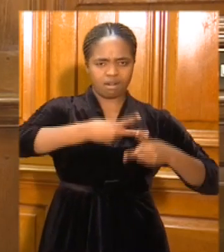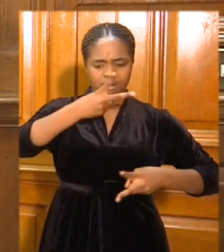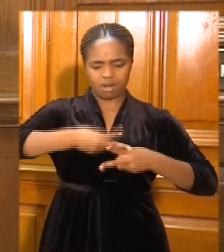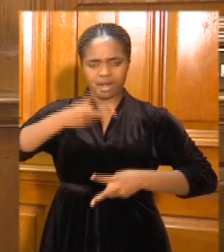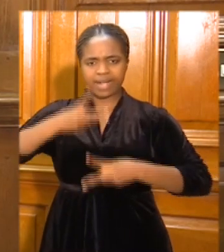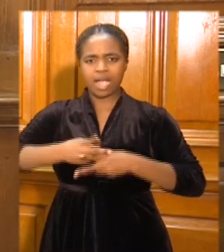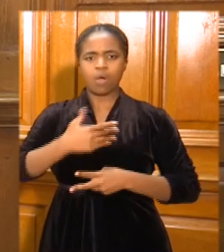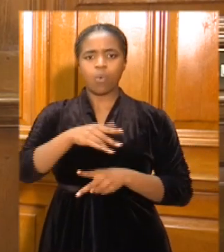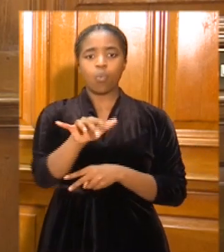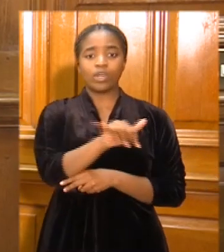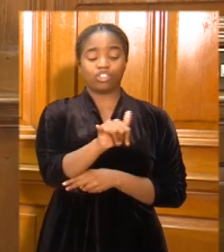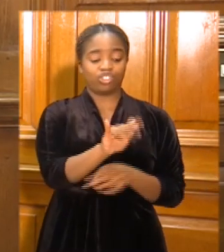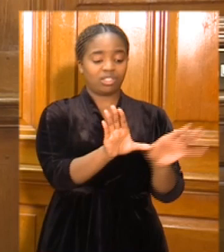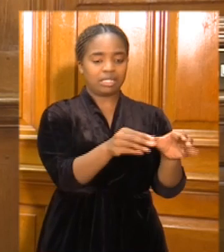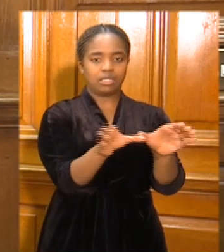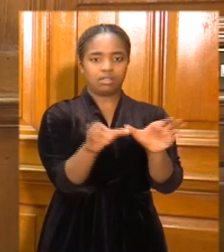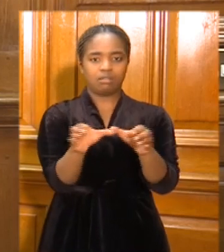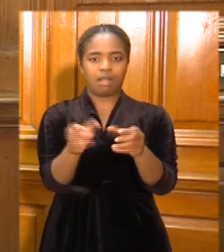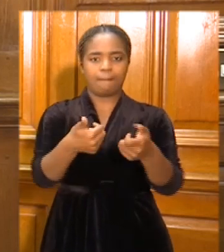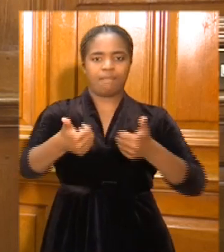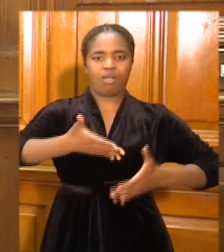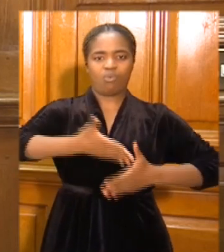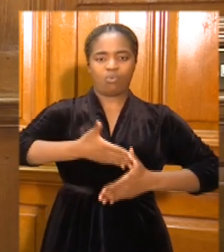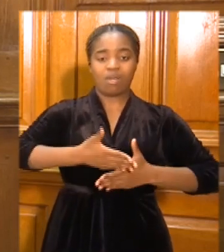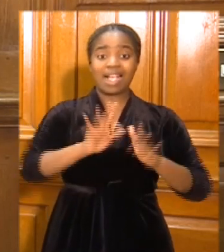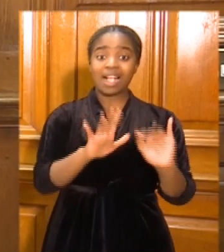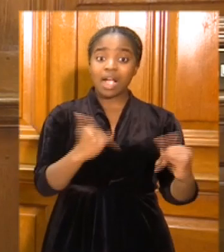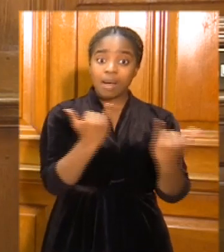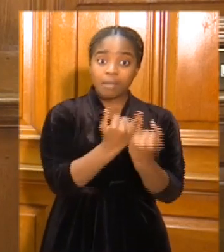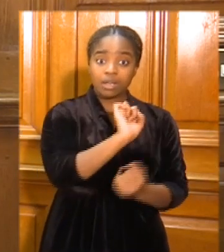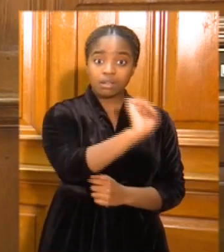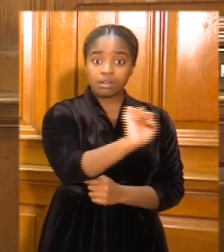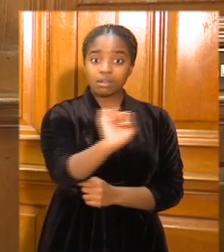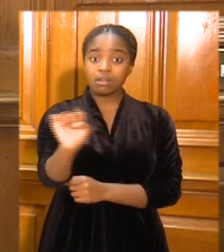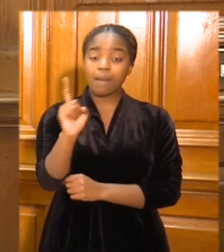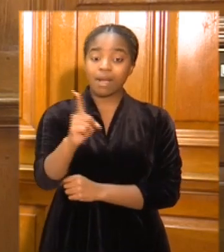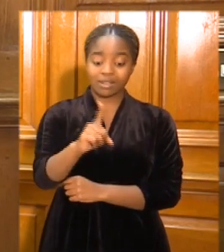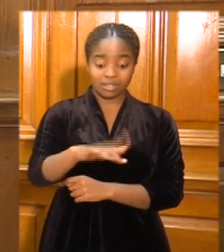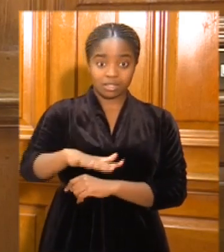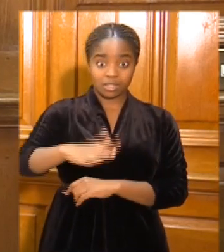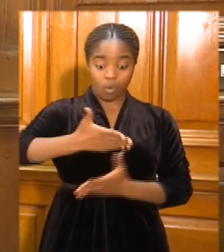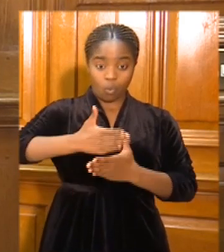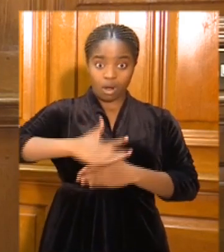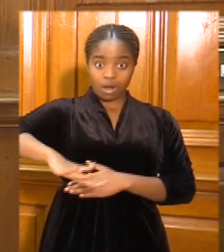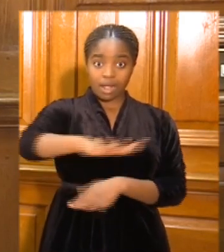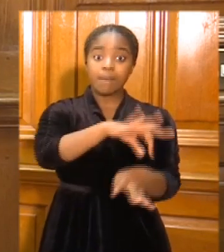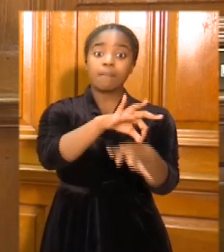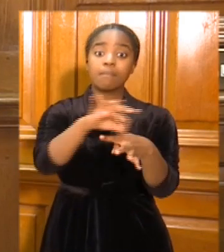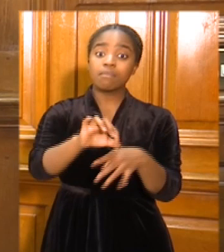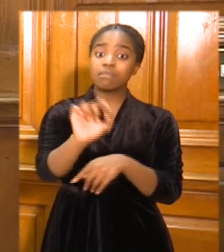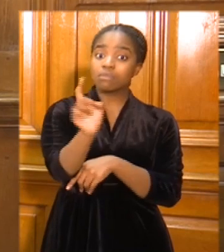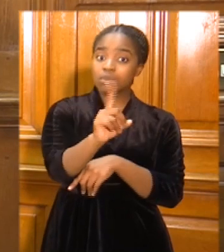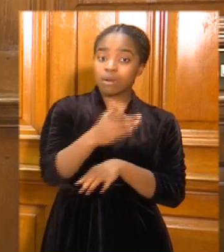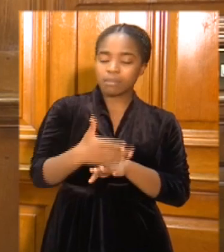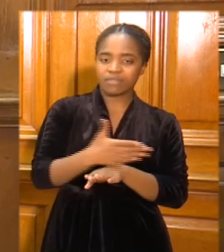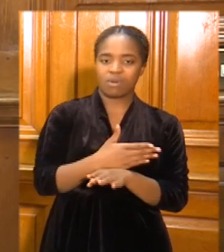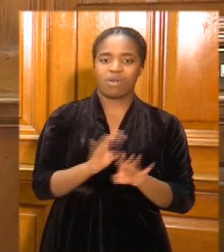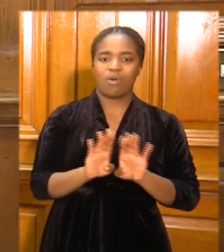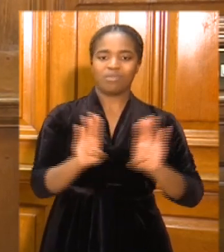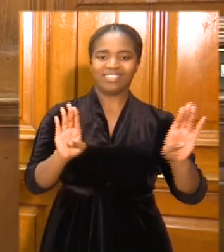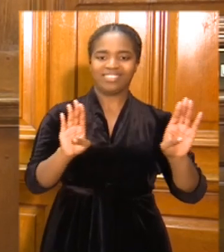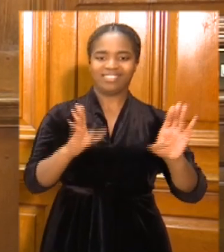protocols and will require every company to develop a workplace plan before they reopen